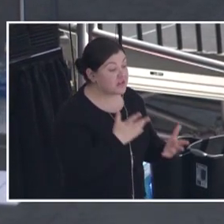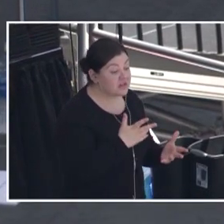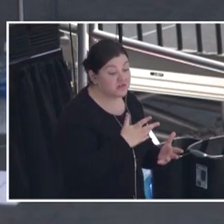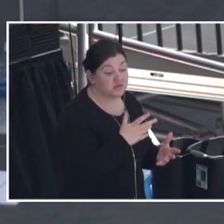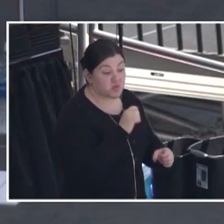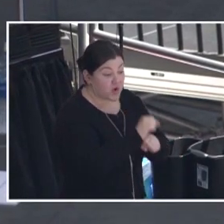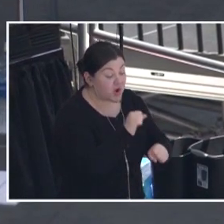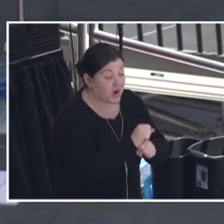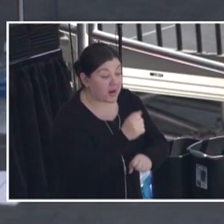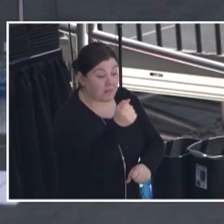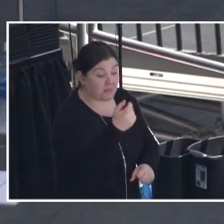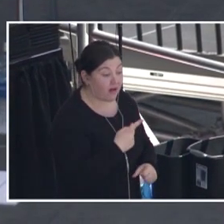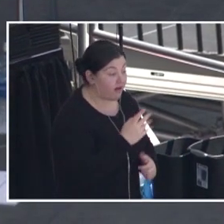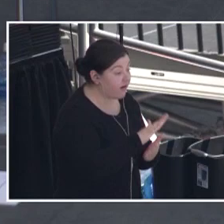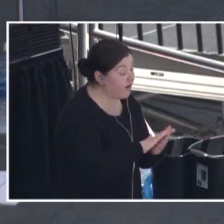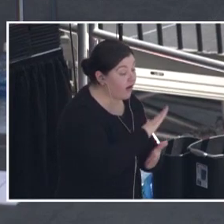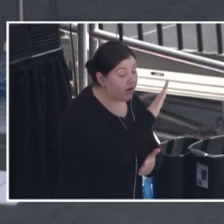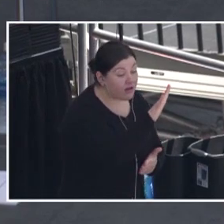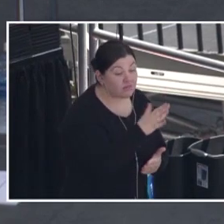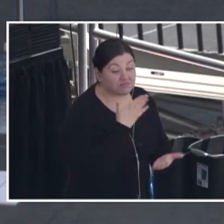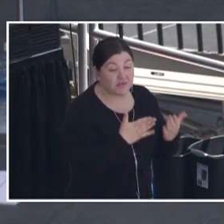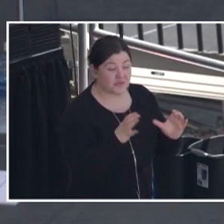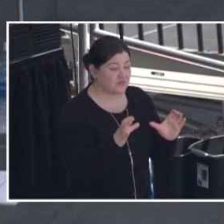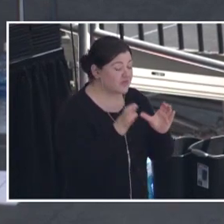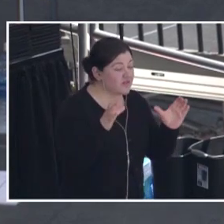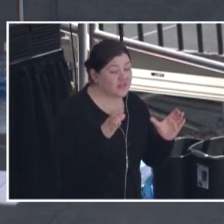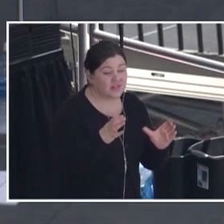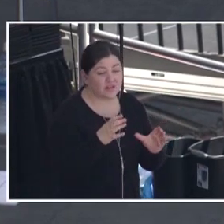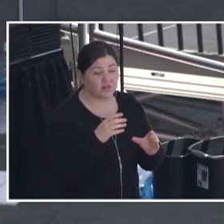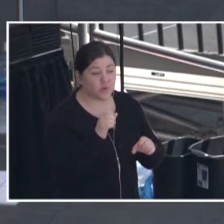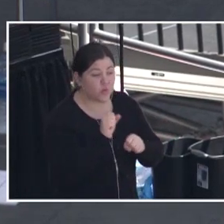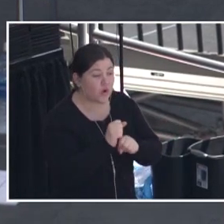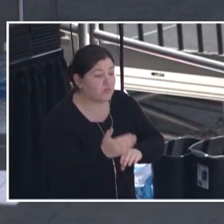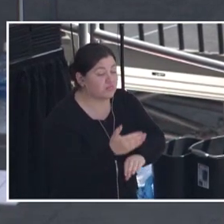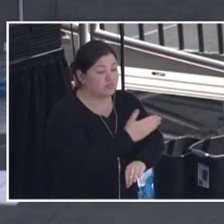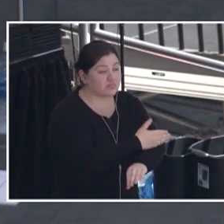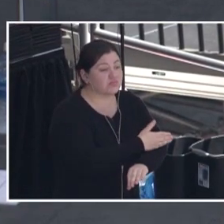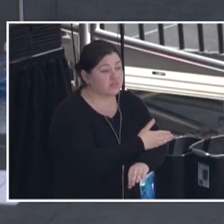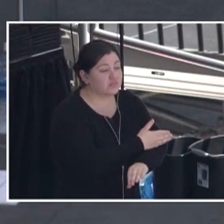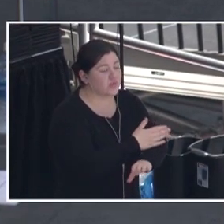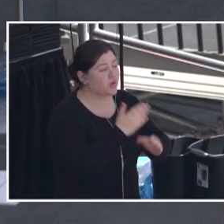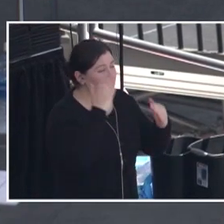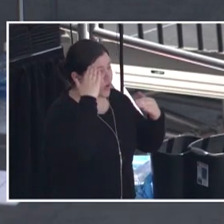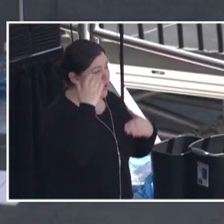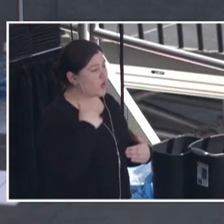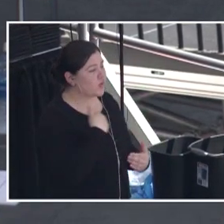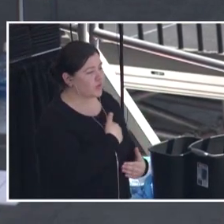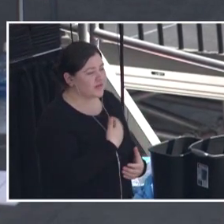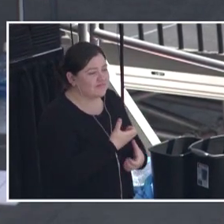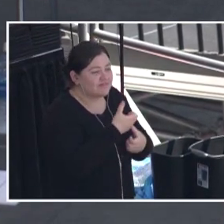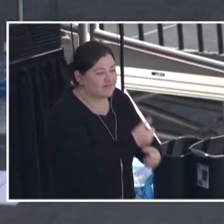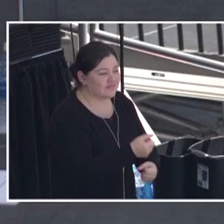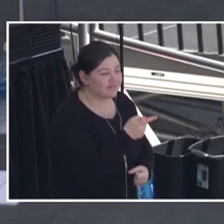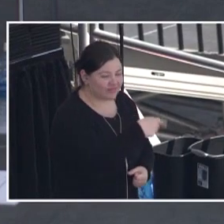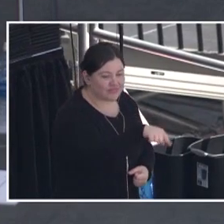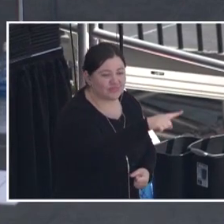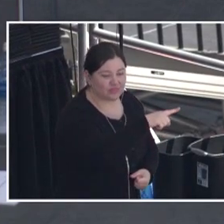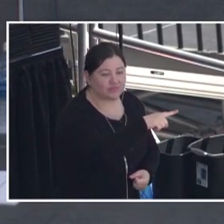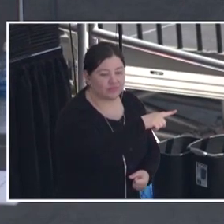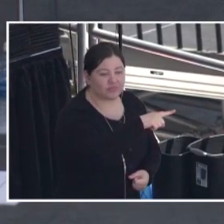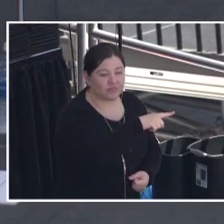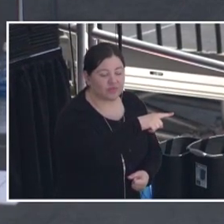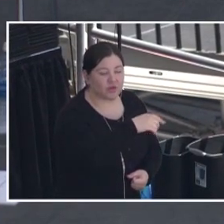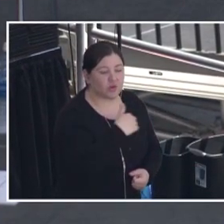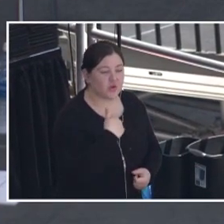education or to your chosen career, know that we have faith in you. Your families and the friends who